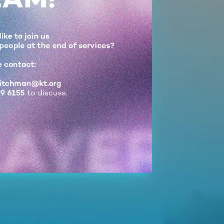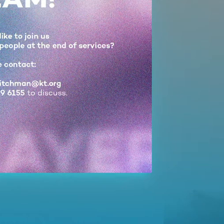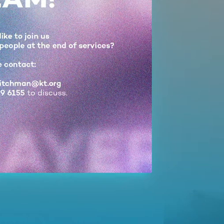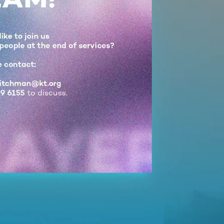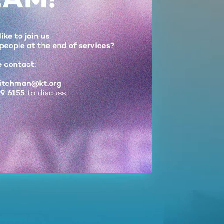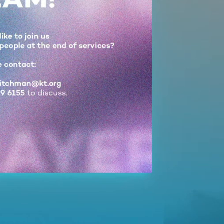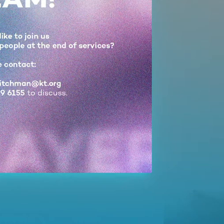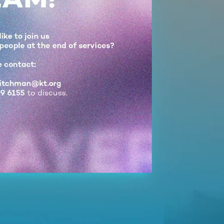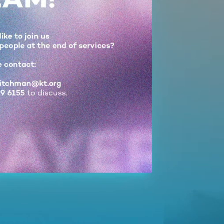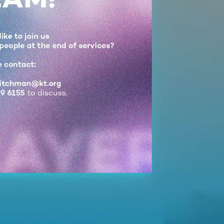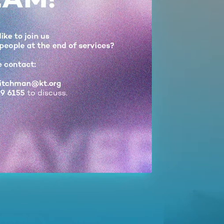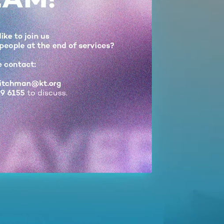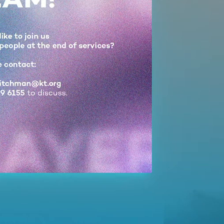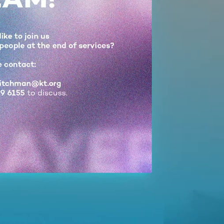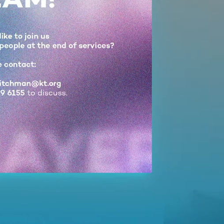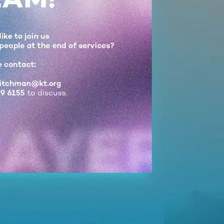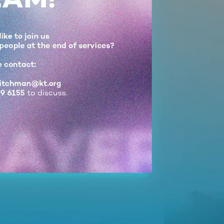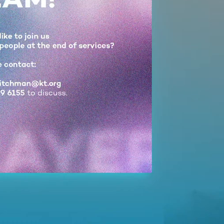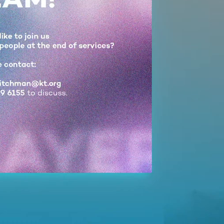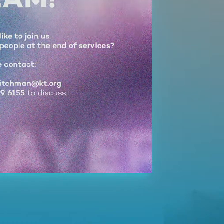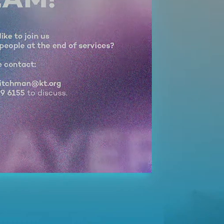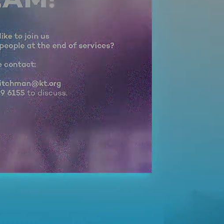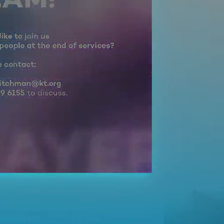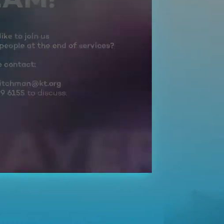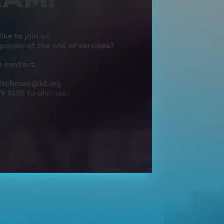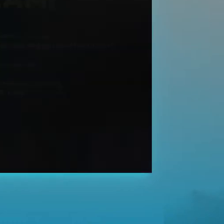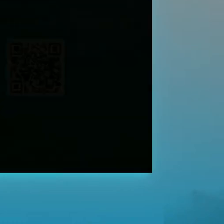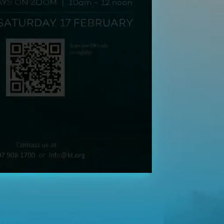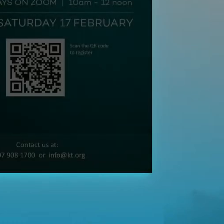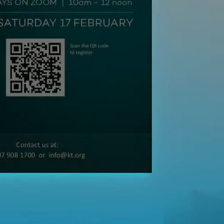Who is standing on the mount?